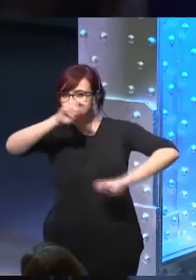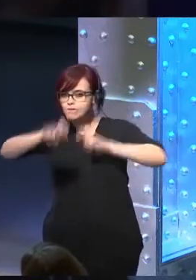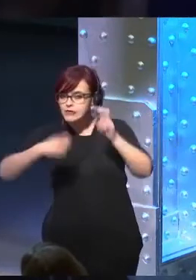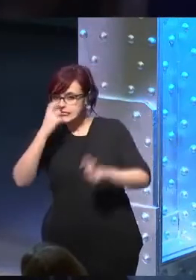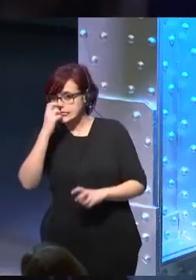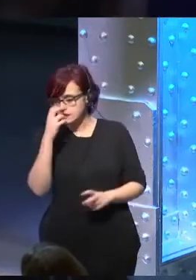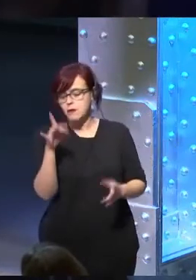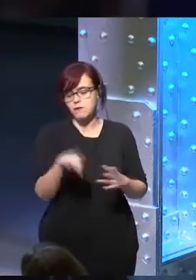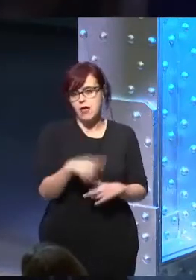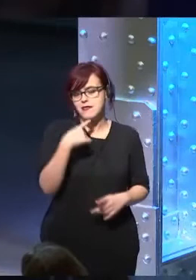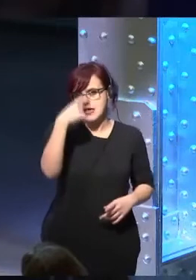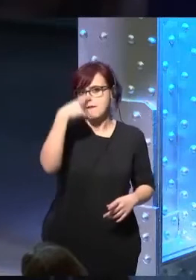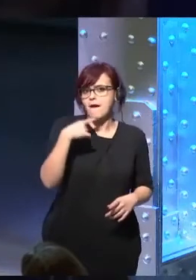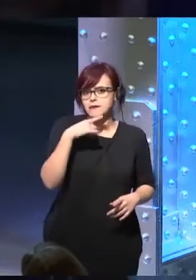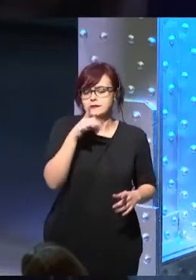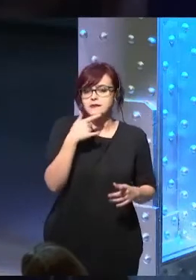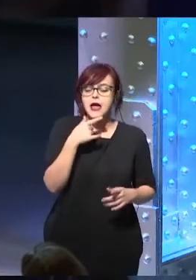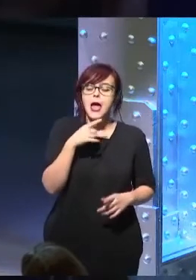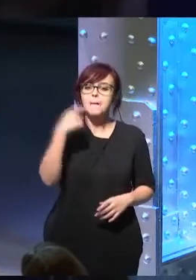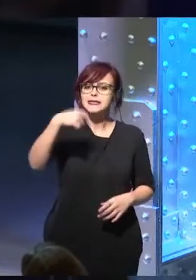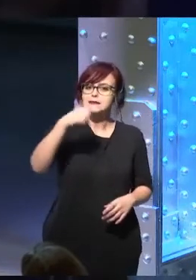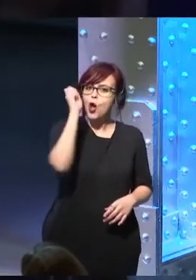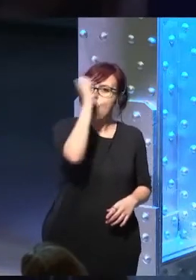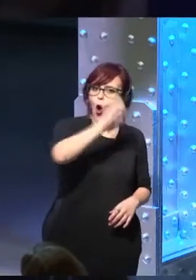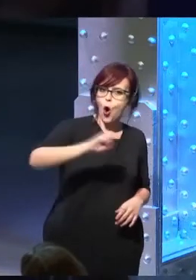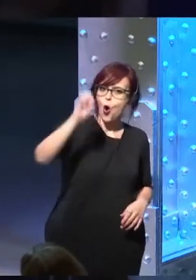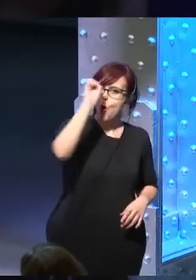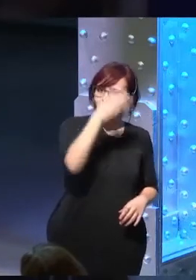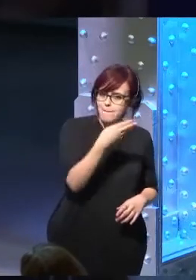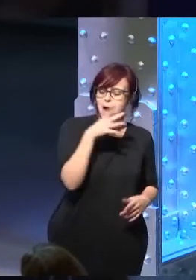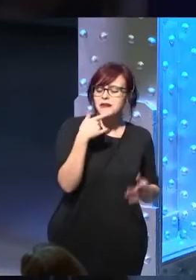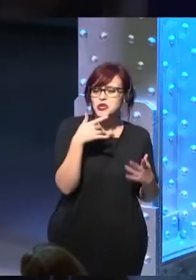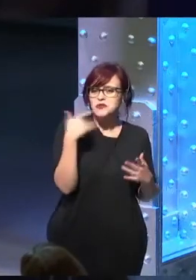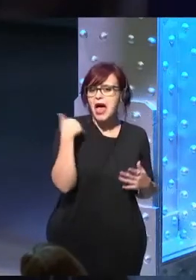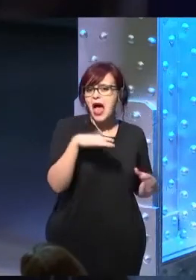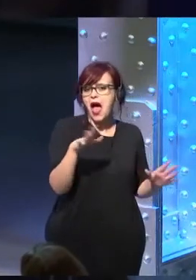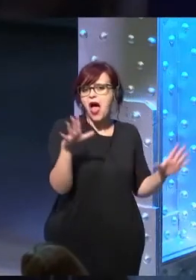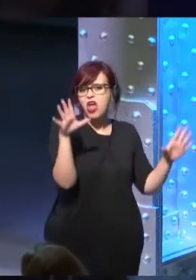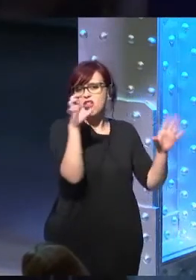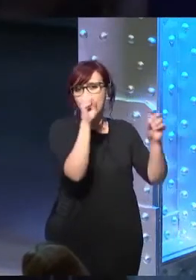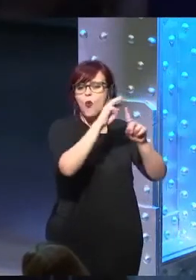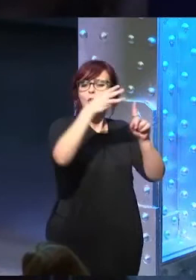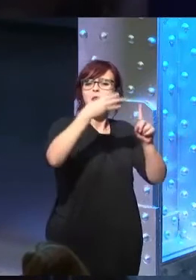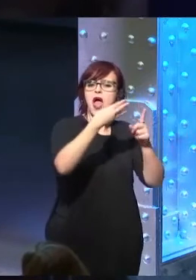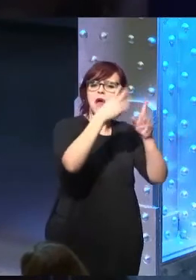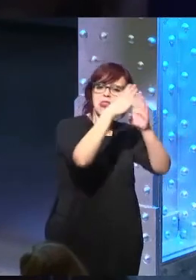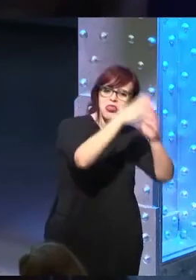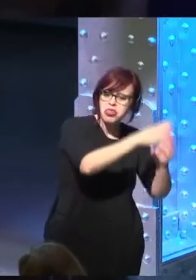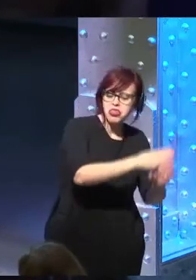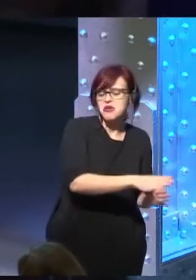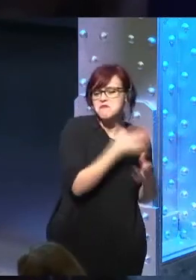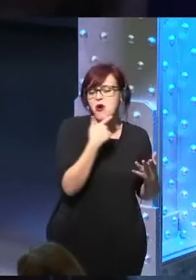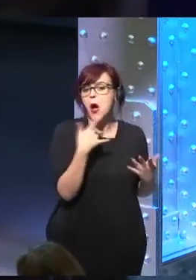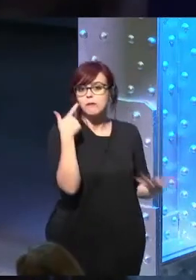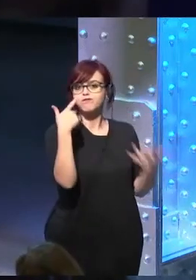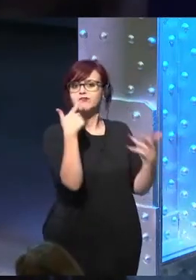too. But they are in the darker recesses of the web. It is also true that there was a